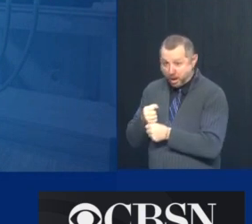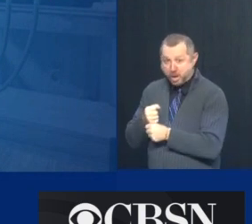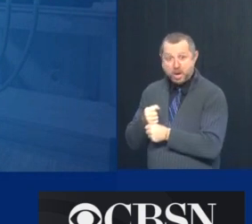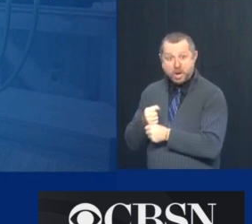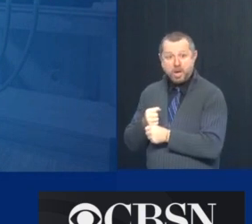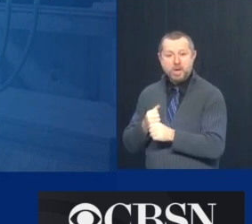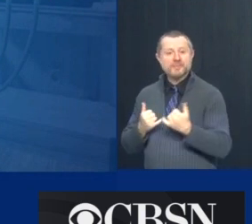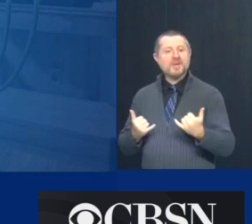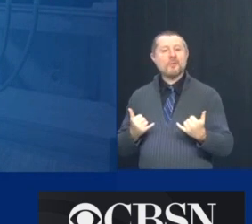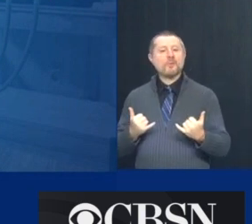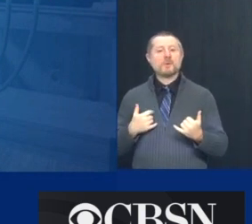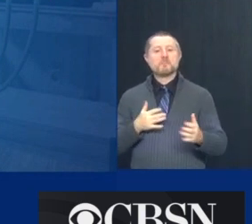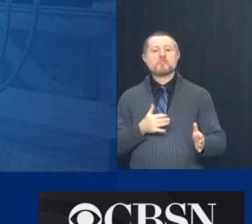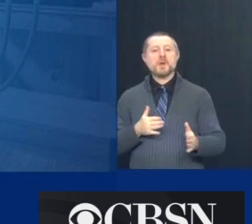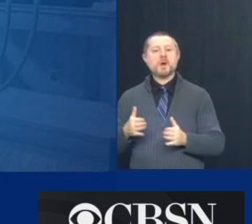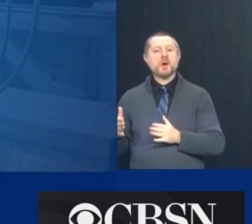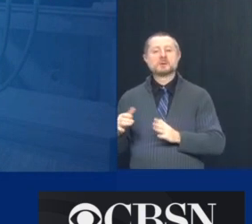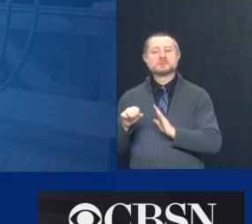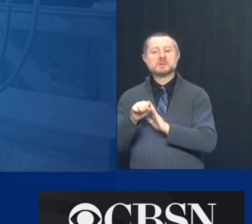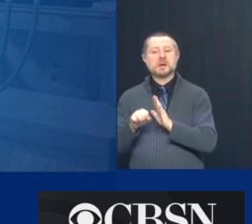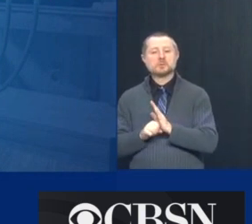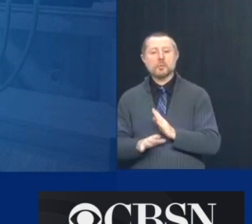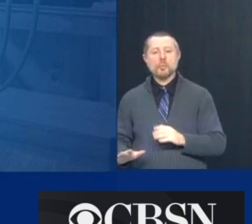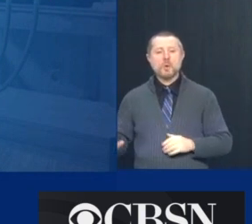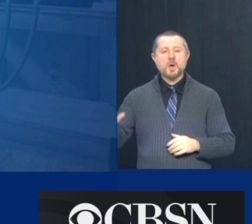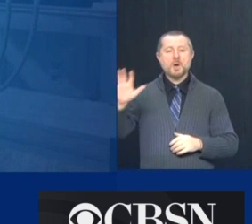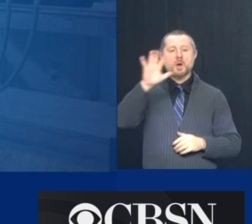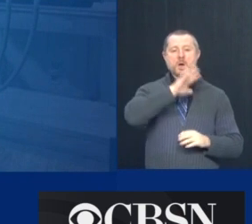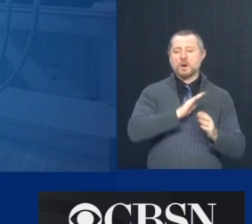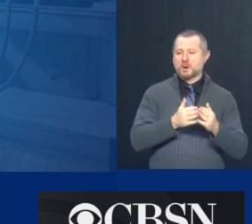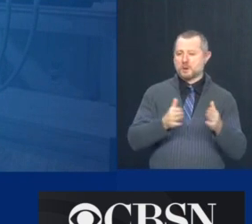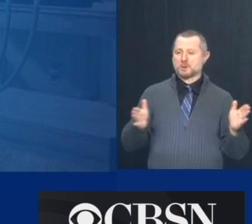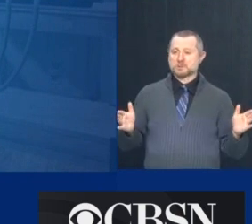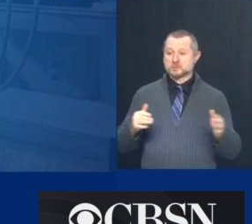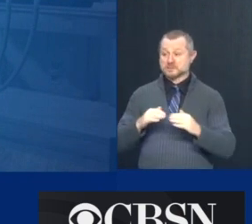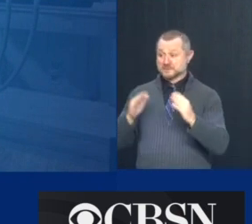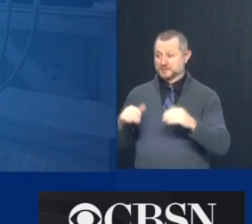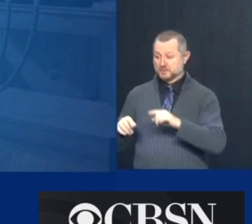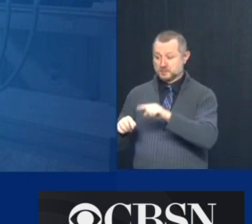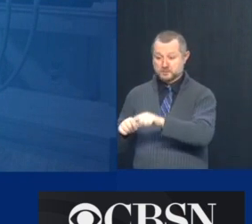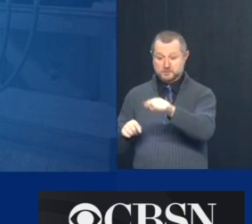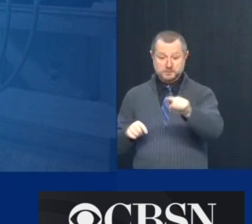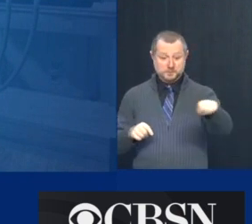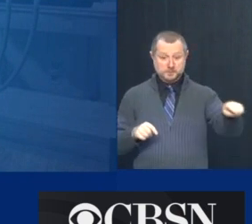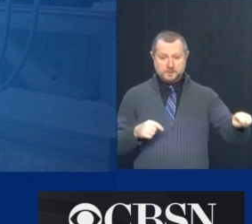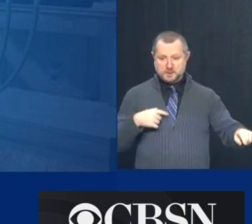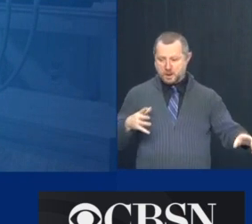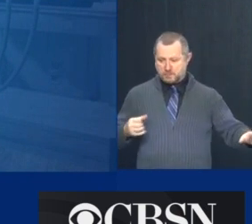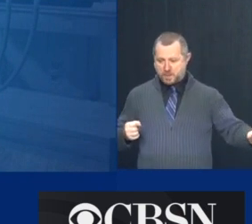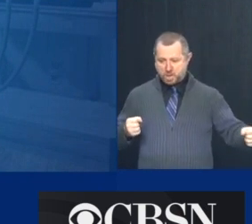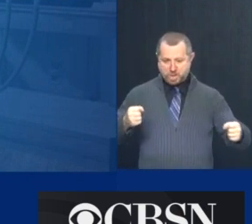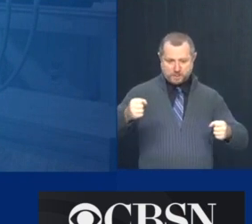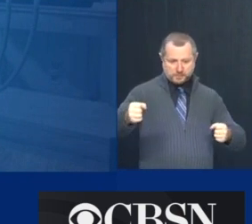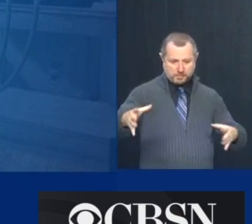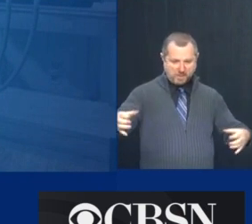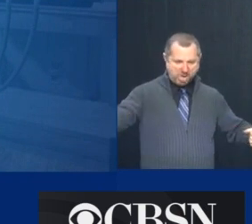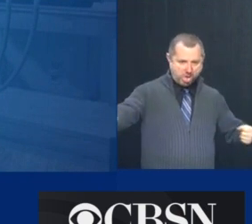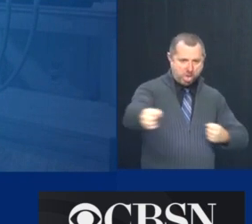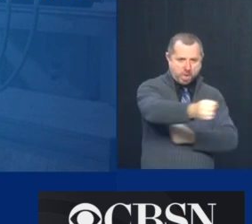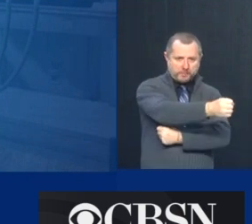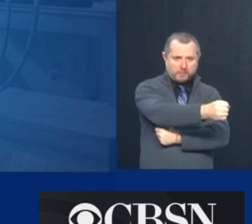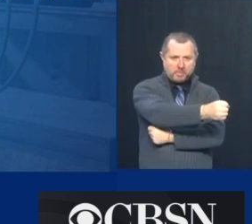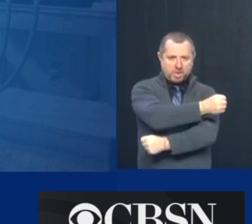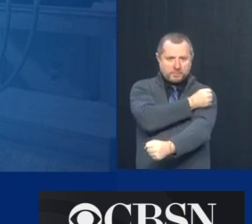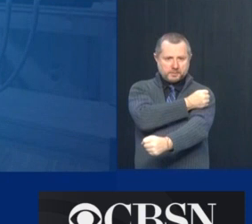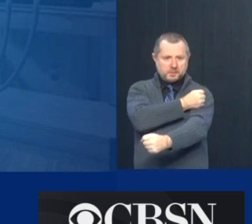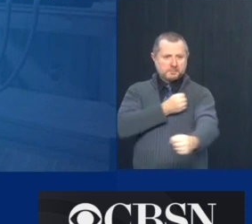Surgeon Flex moves patients among different systems. So theoretically, a patient